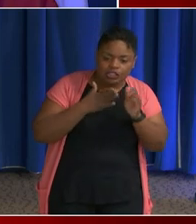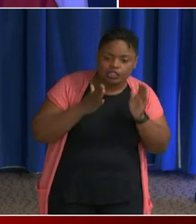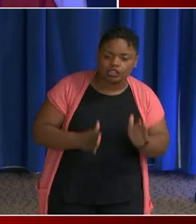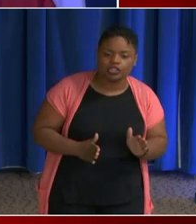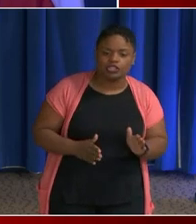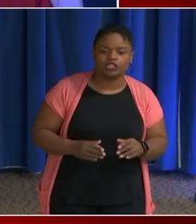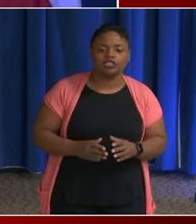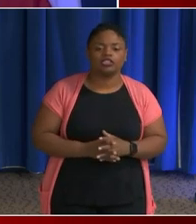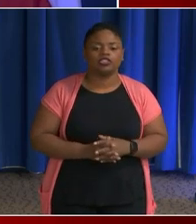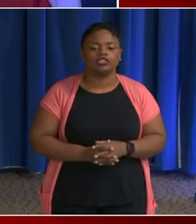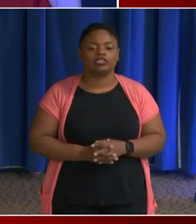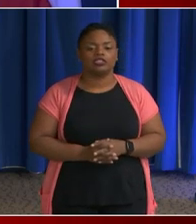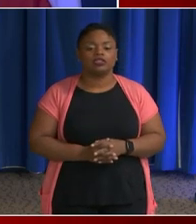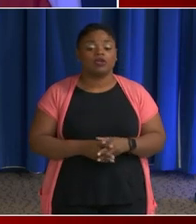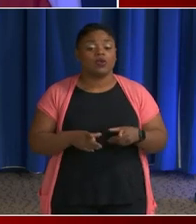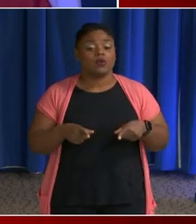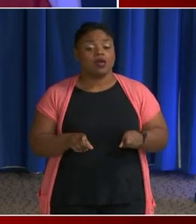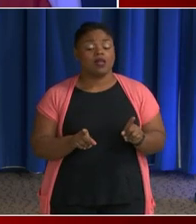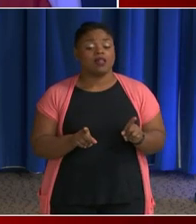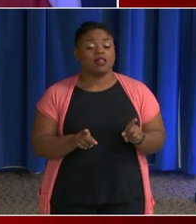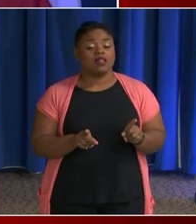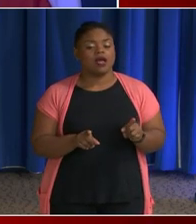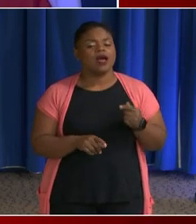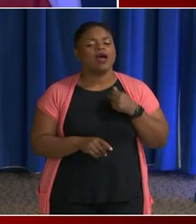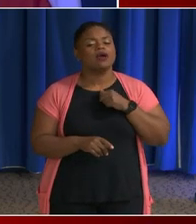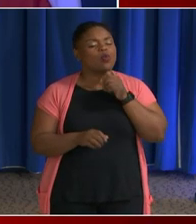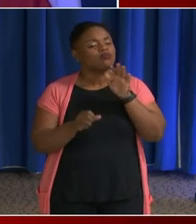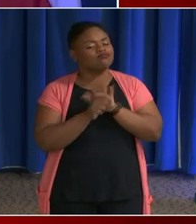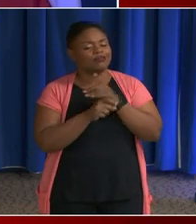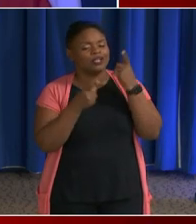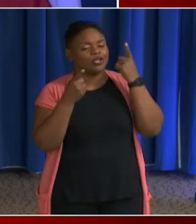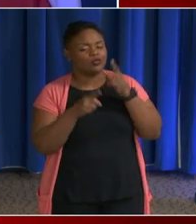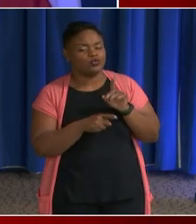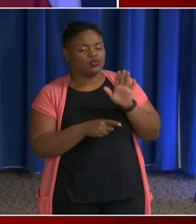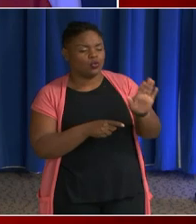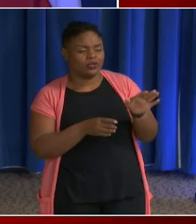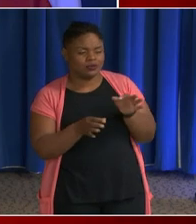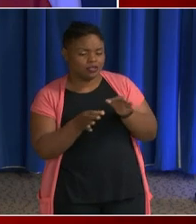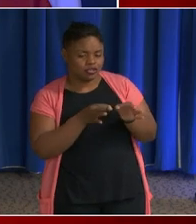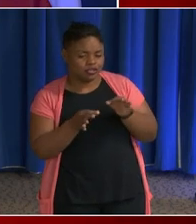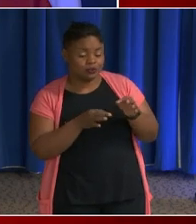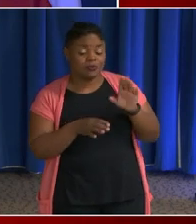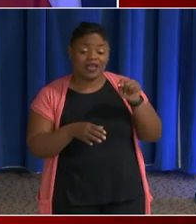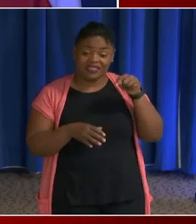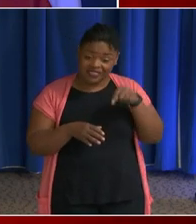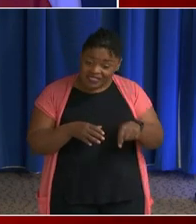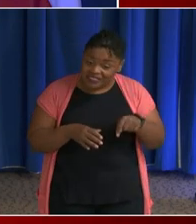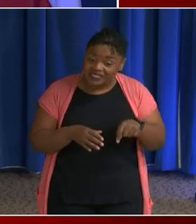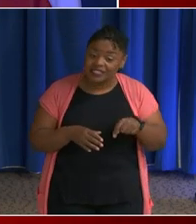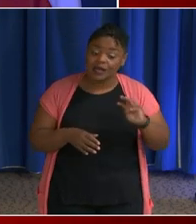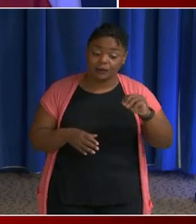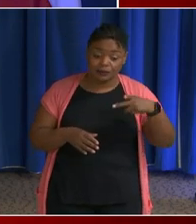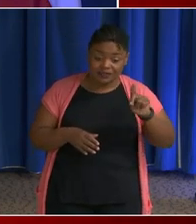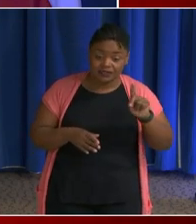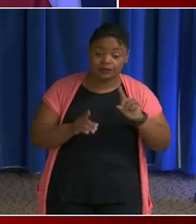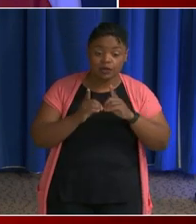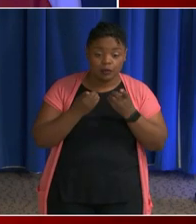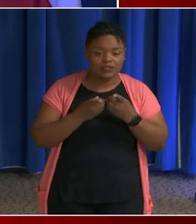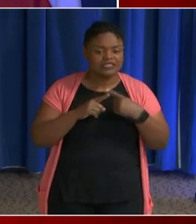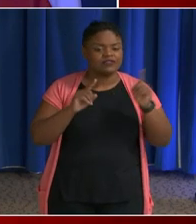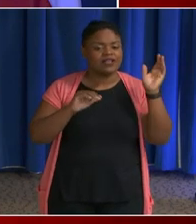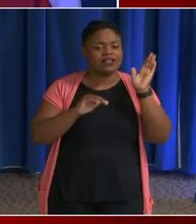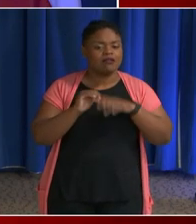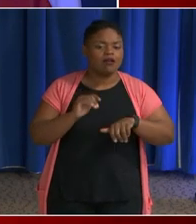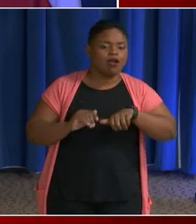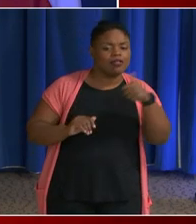so while I don't know if I would totally agree with your characterization, this department is different than many places in the